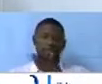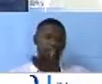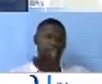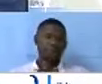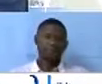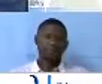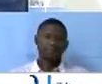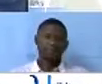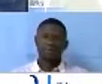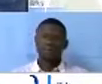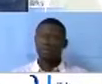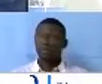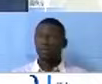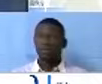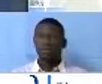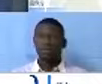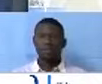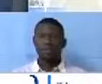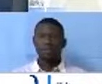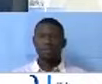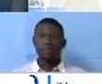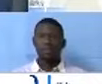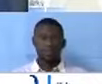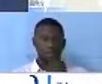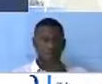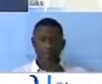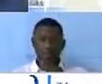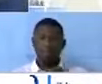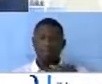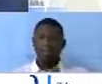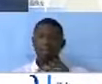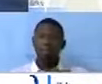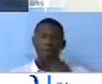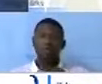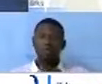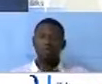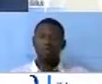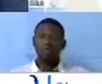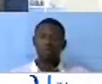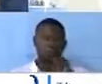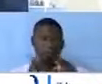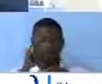He said members of the panel. The question is, did you hear?